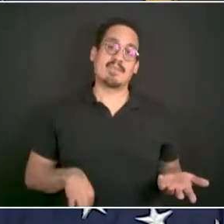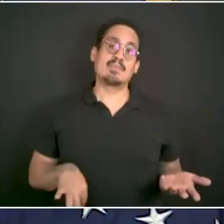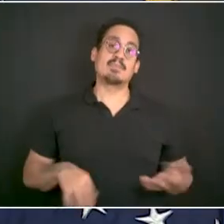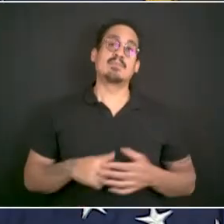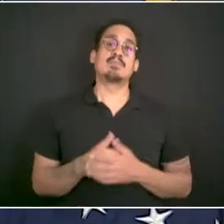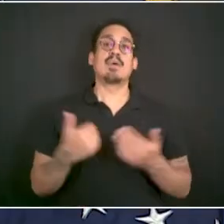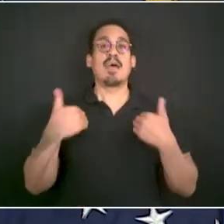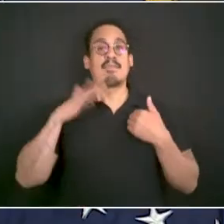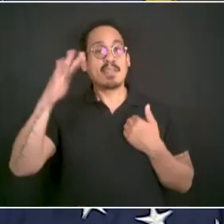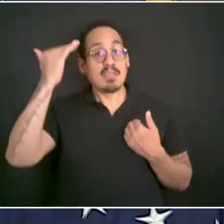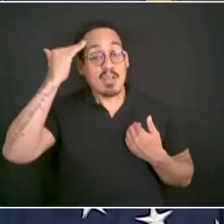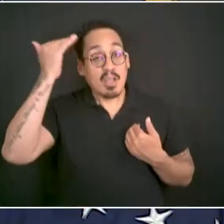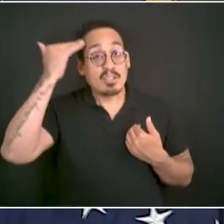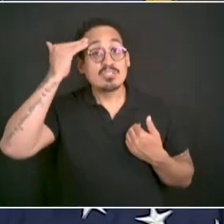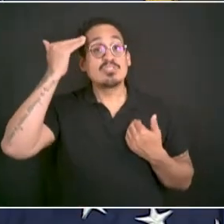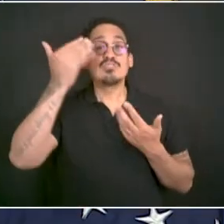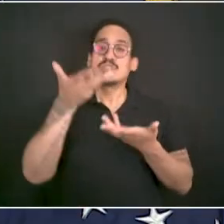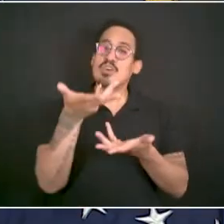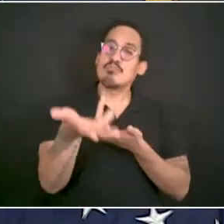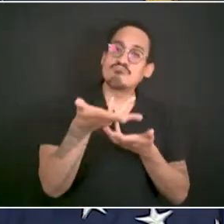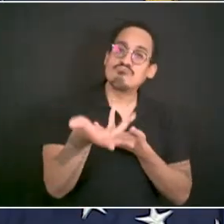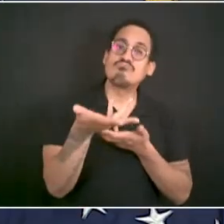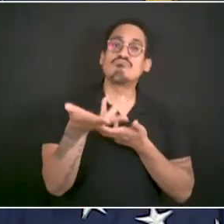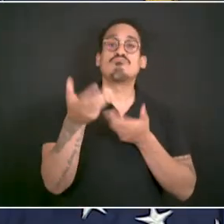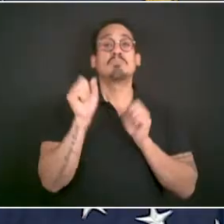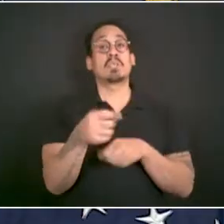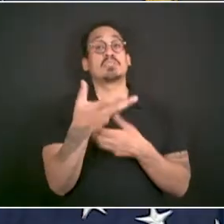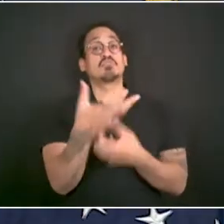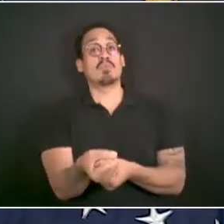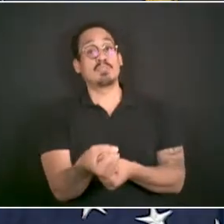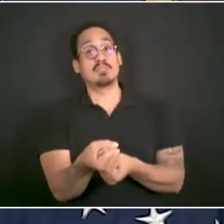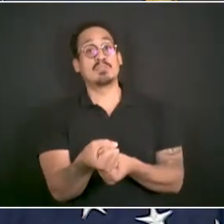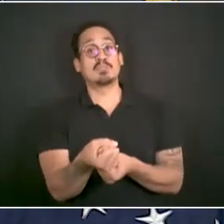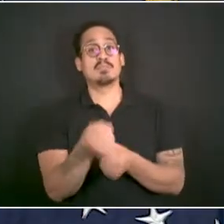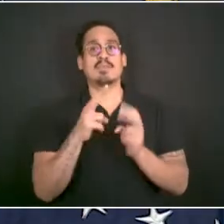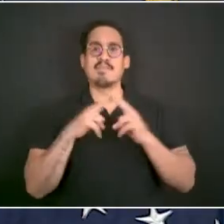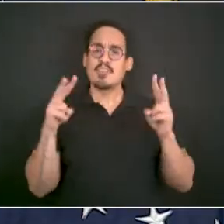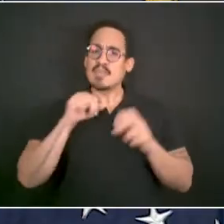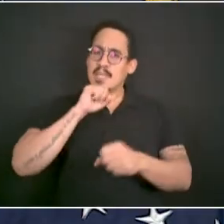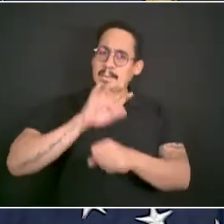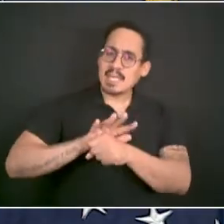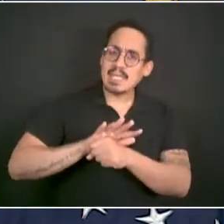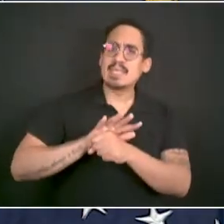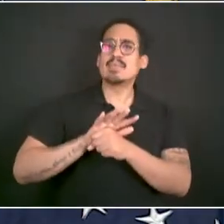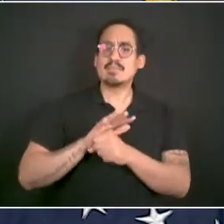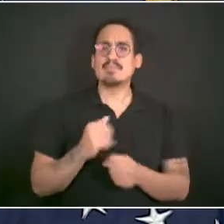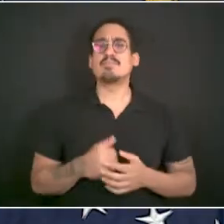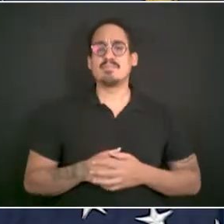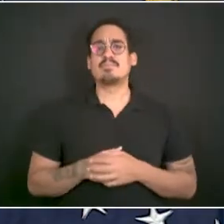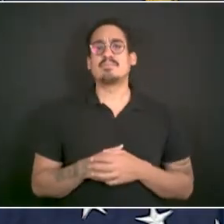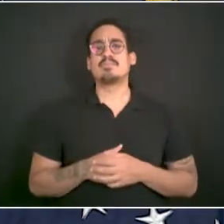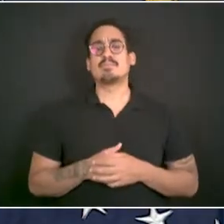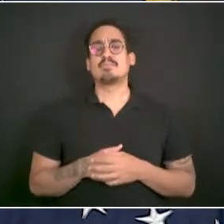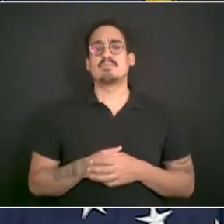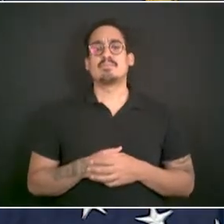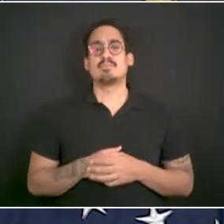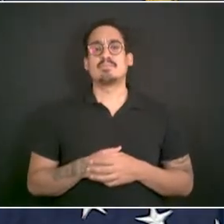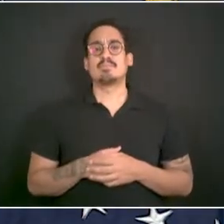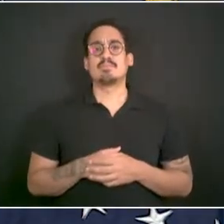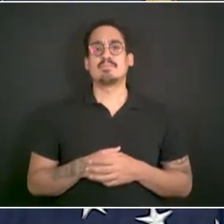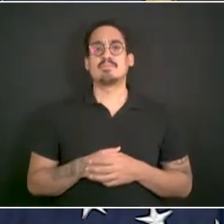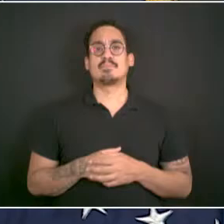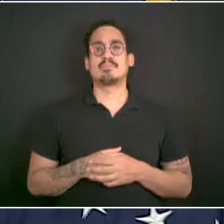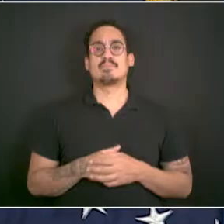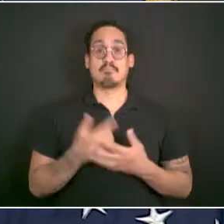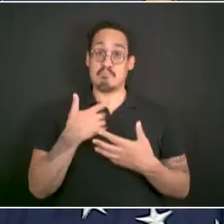confidant. He's dedicated and he's committed. And so I don't think that my trust in him is any different